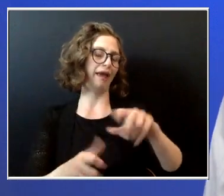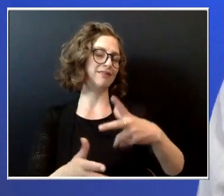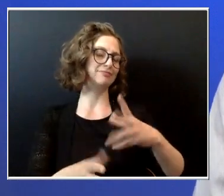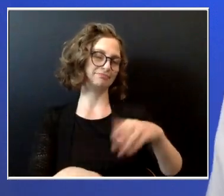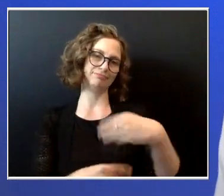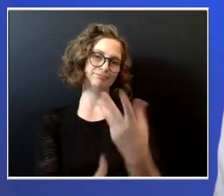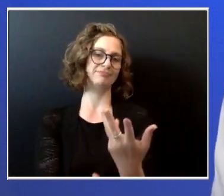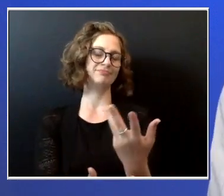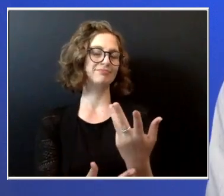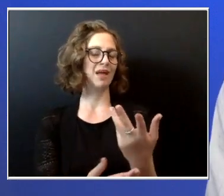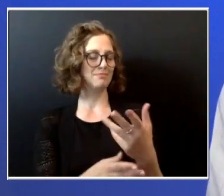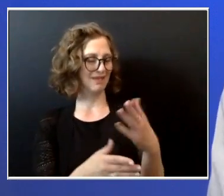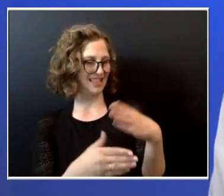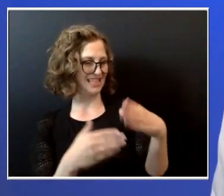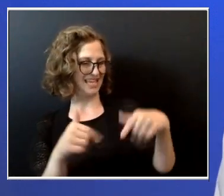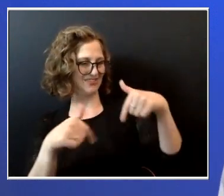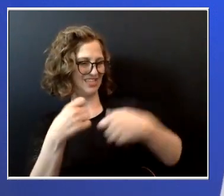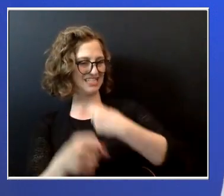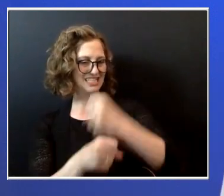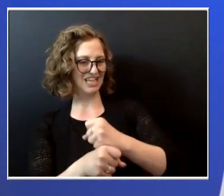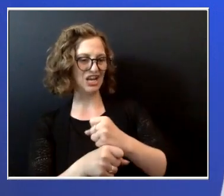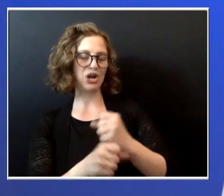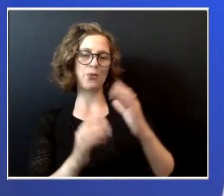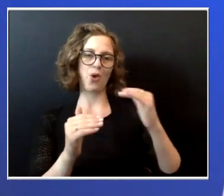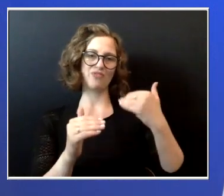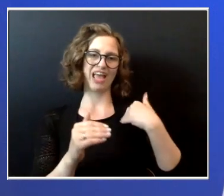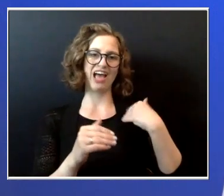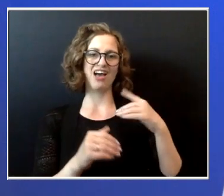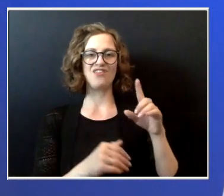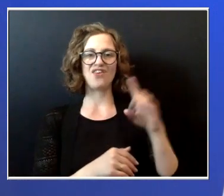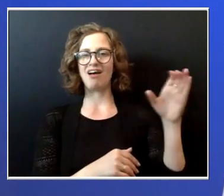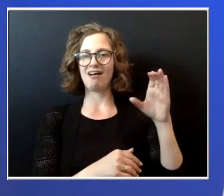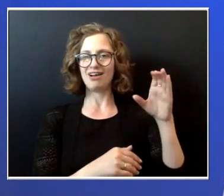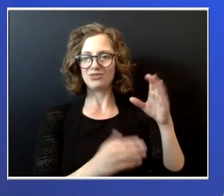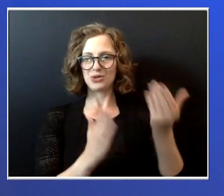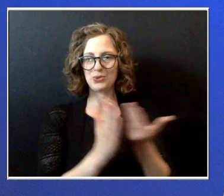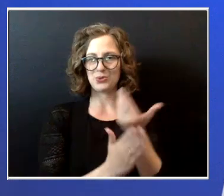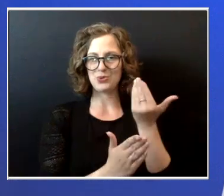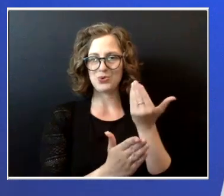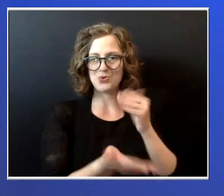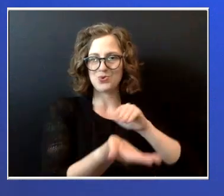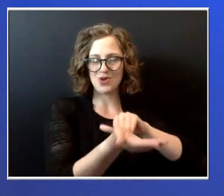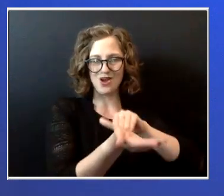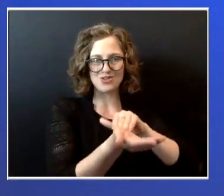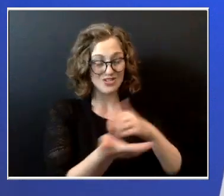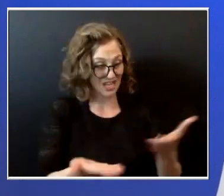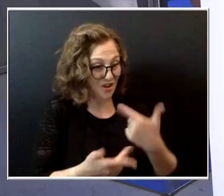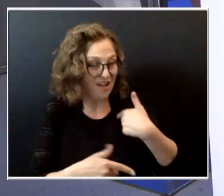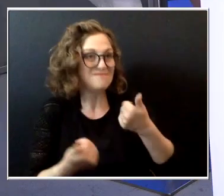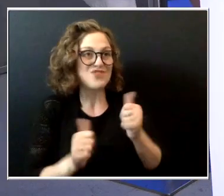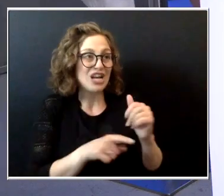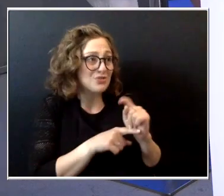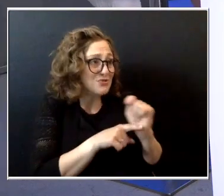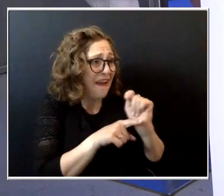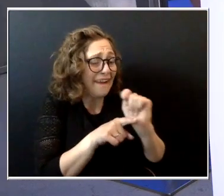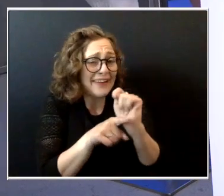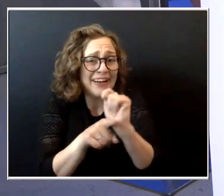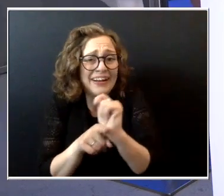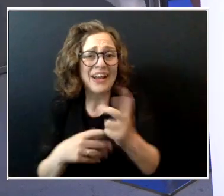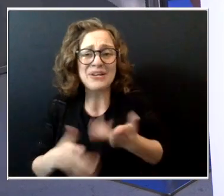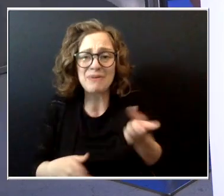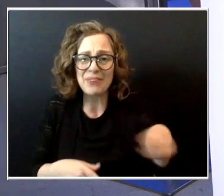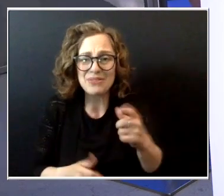working hard. I'm trying to train tinnitus providers and push them out and not scare them, Yeah, well, it looks like a